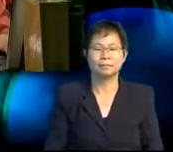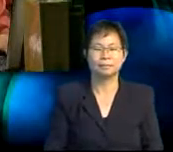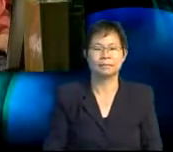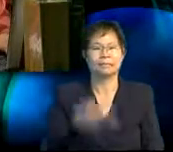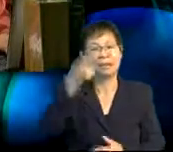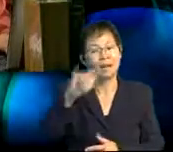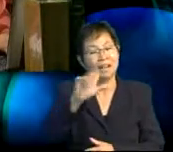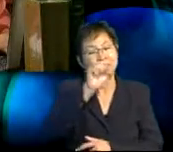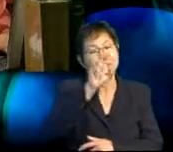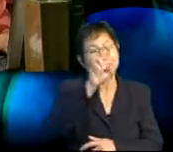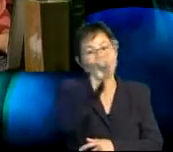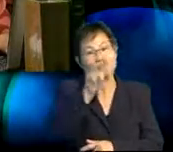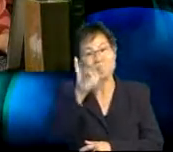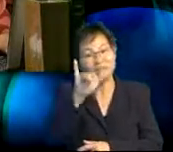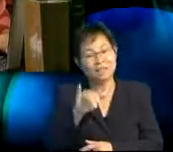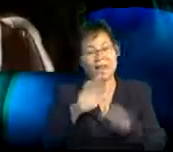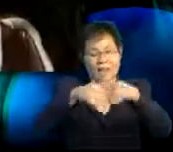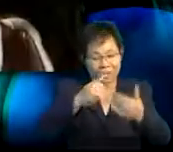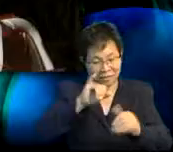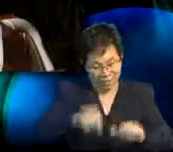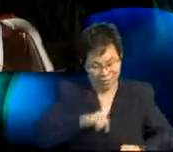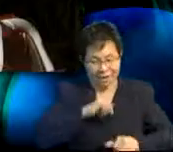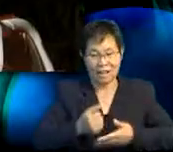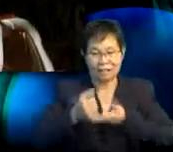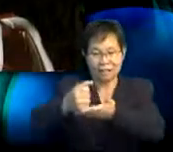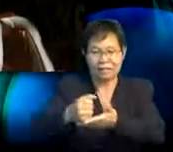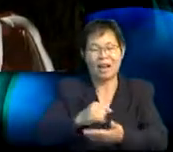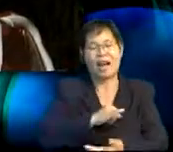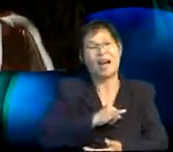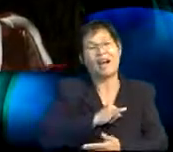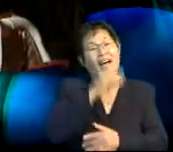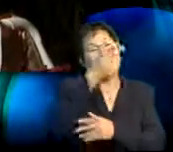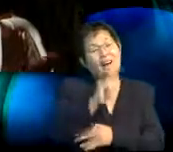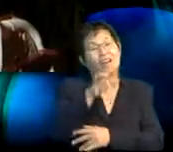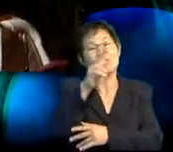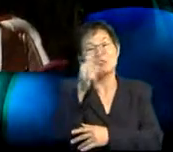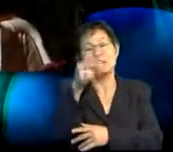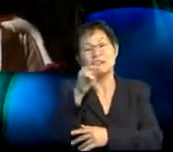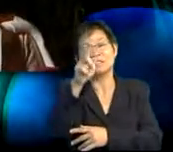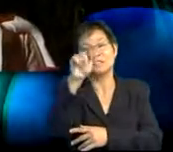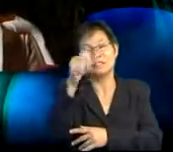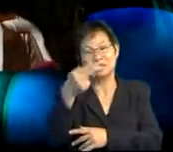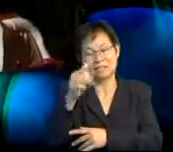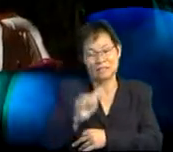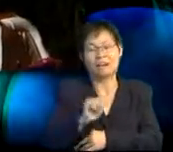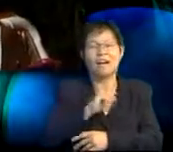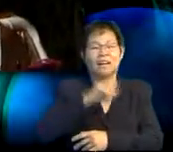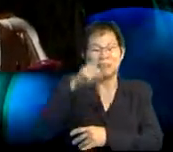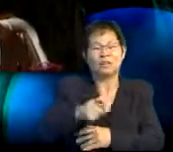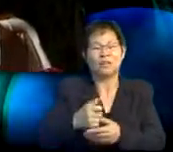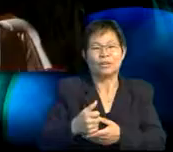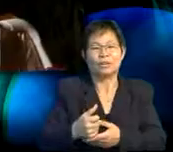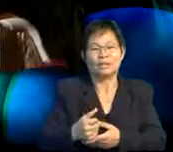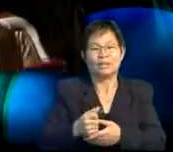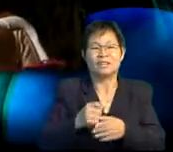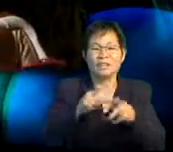Hi, Susie Snoop. How can I help you? Hi, Vasanta. I need some help with literature again. Do